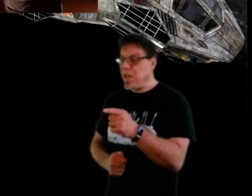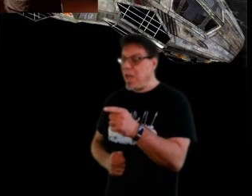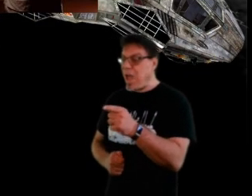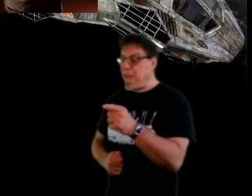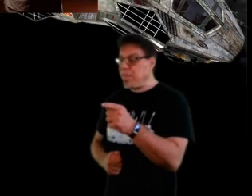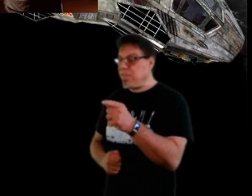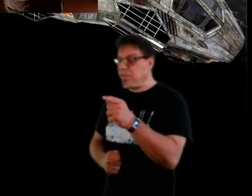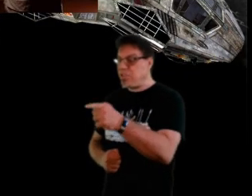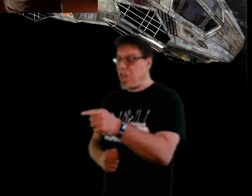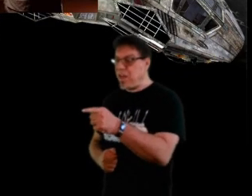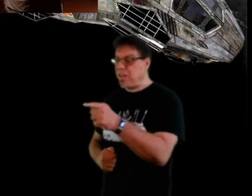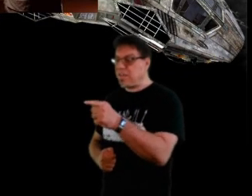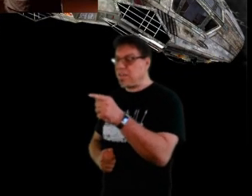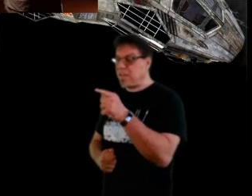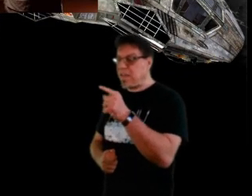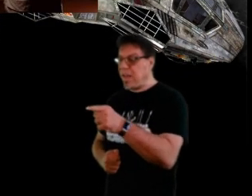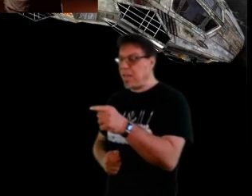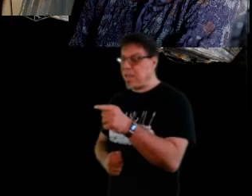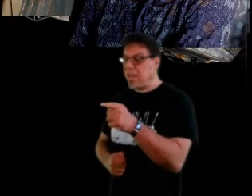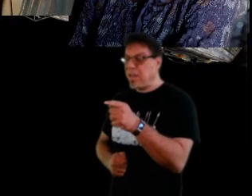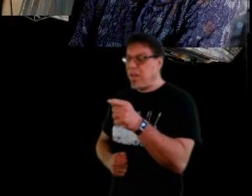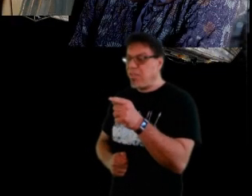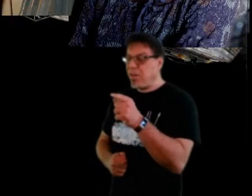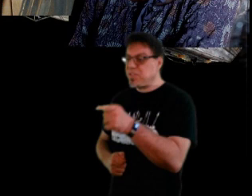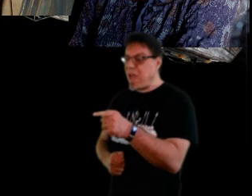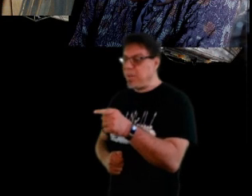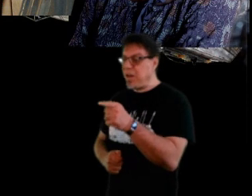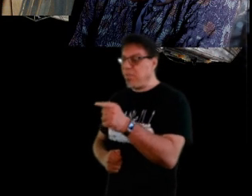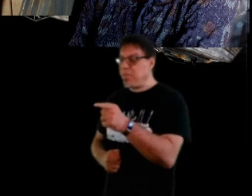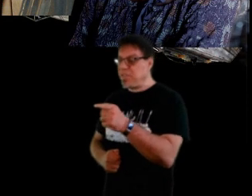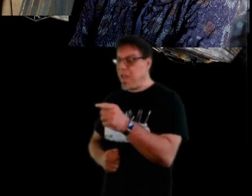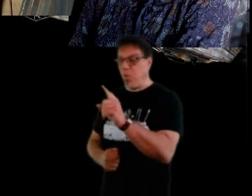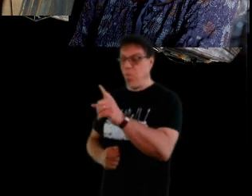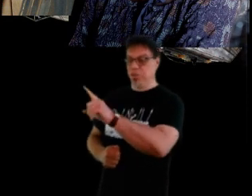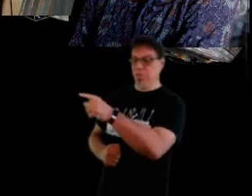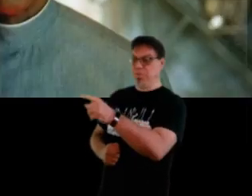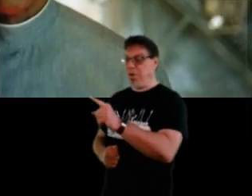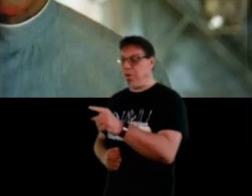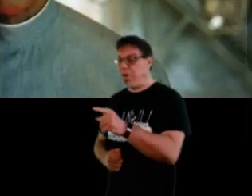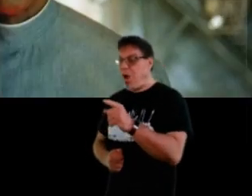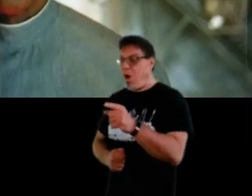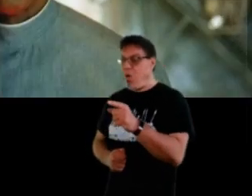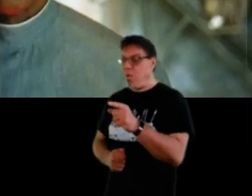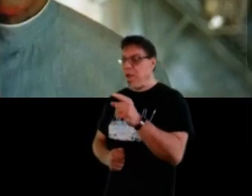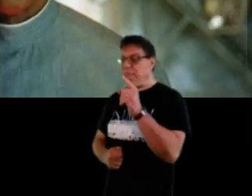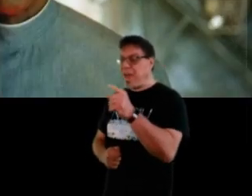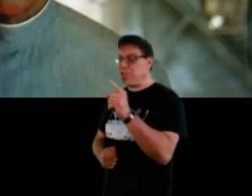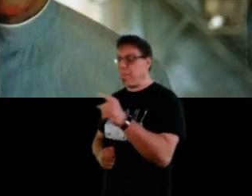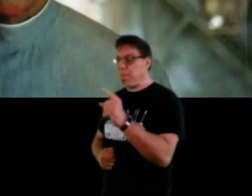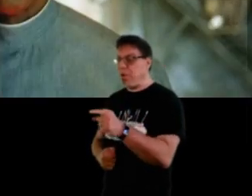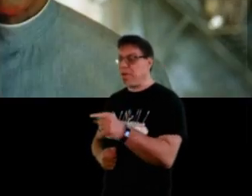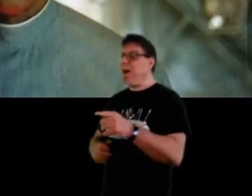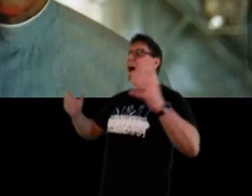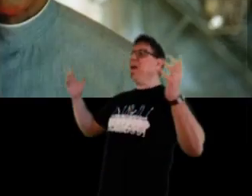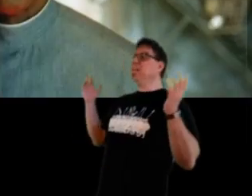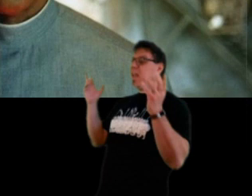Wash, and there's Jane and Kaylee. There's Simon and River Tam. Watch out for her. Oh, and that is